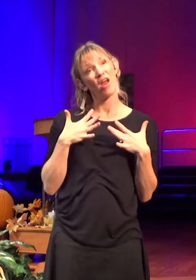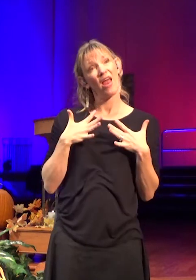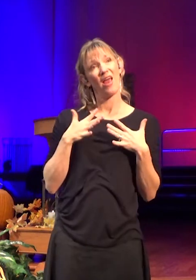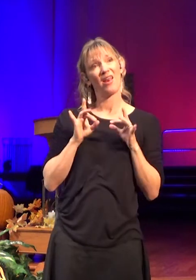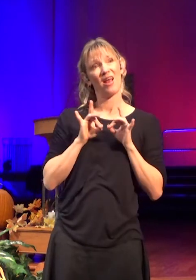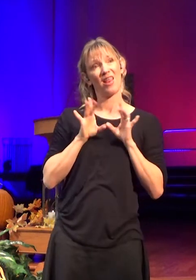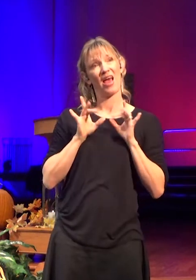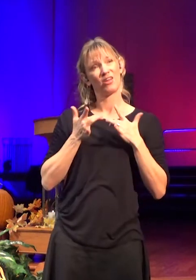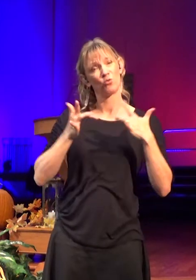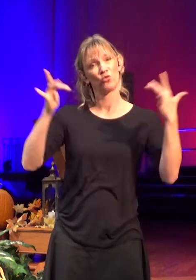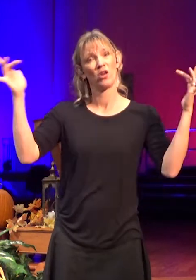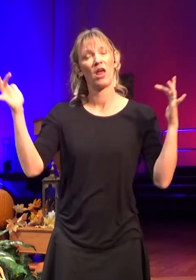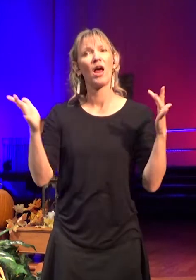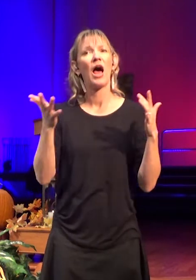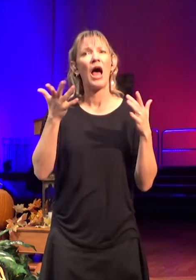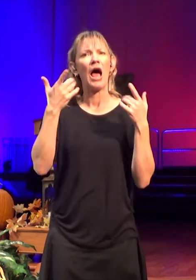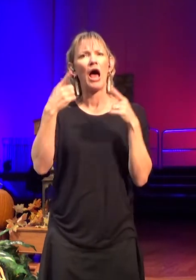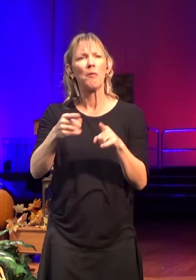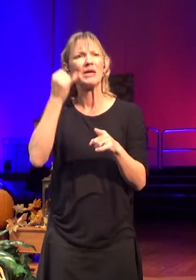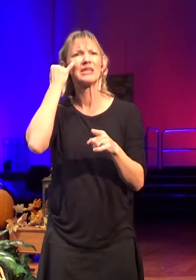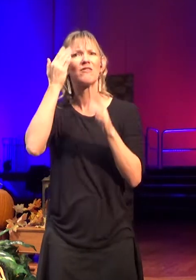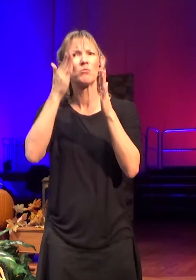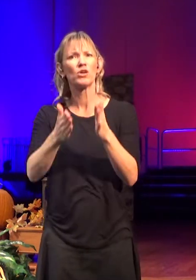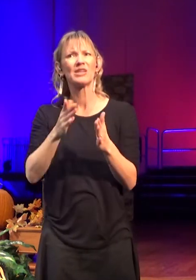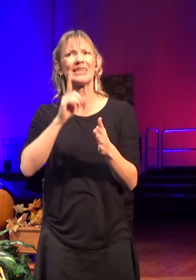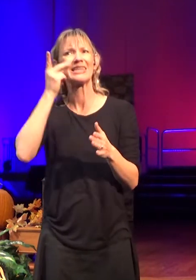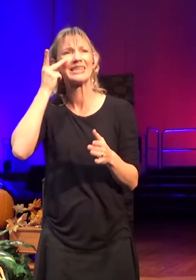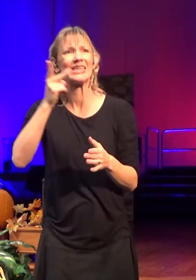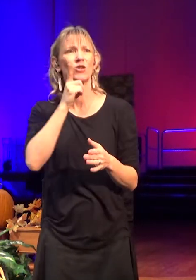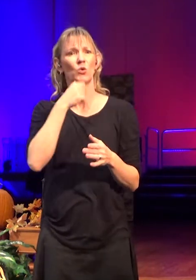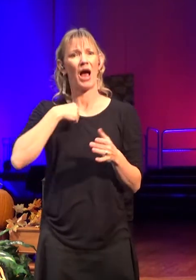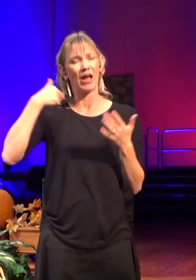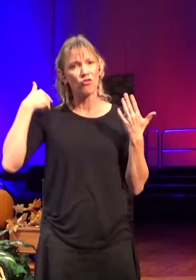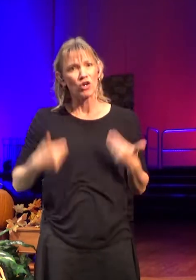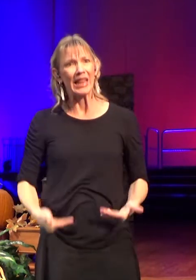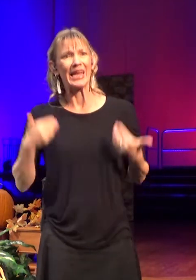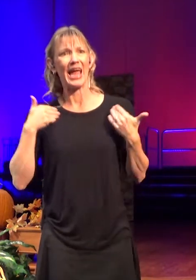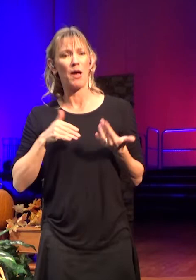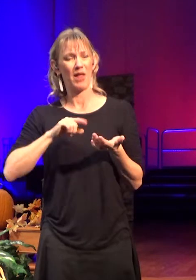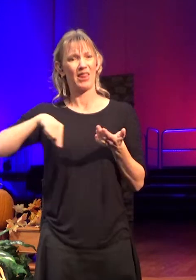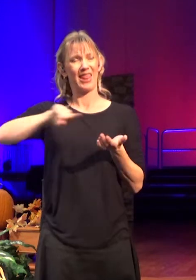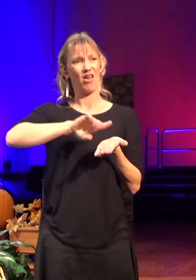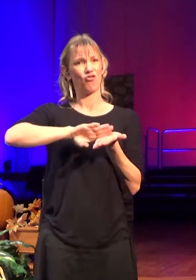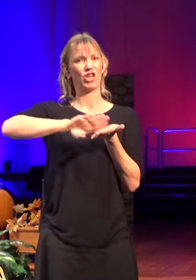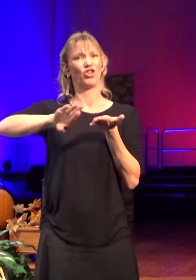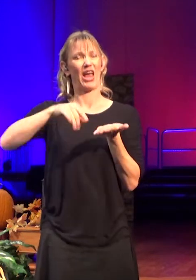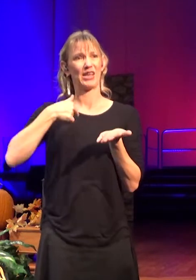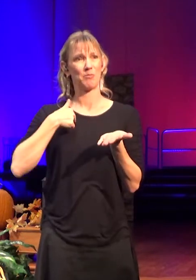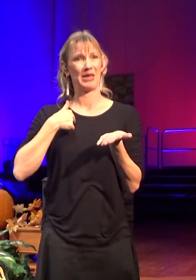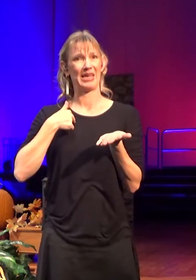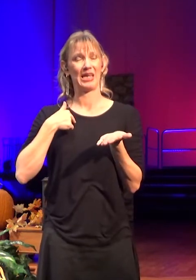I'm afraid to shine my light. What if someone sees who I really am and rejects me?